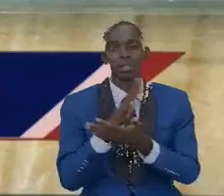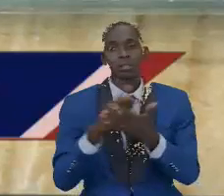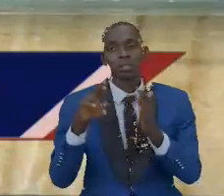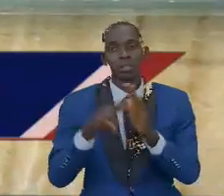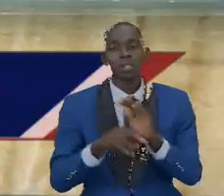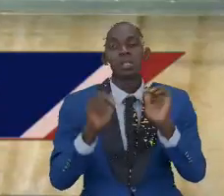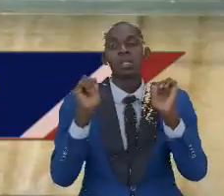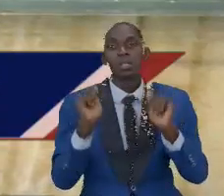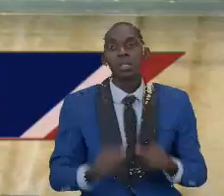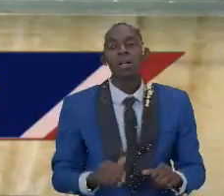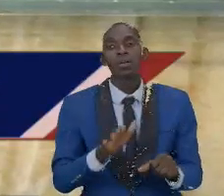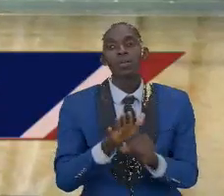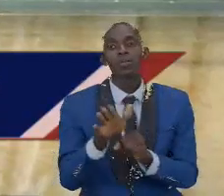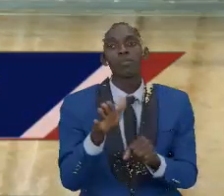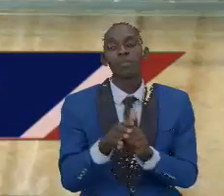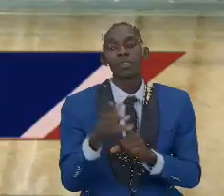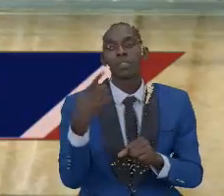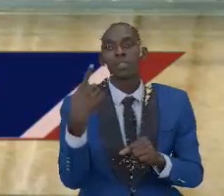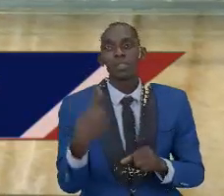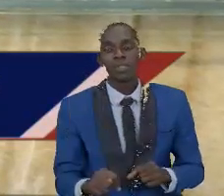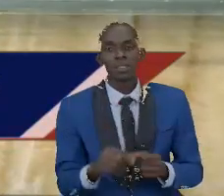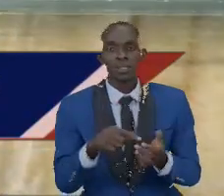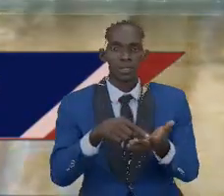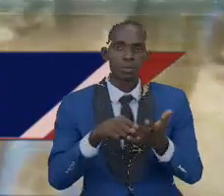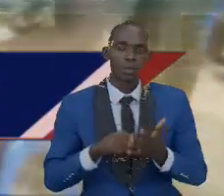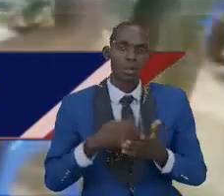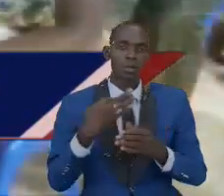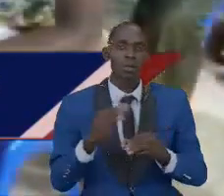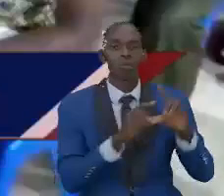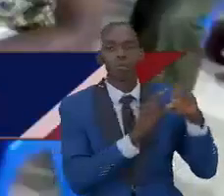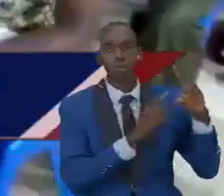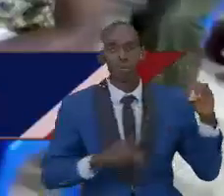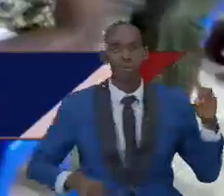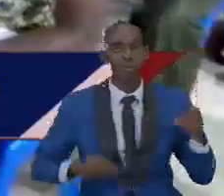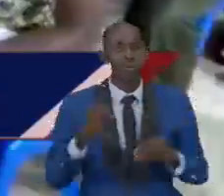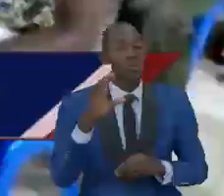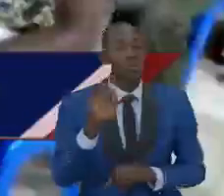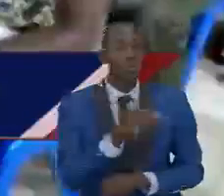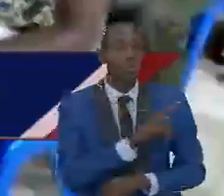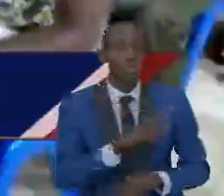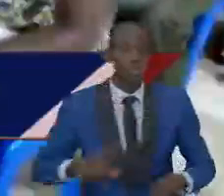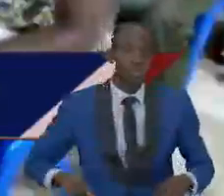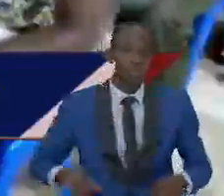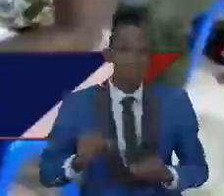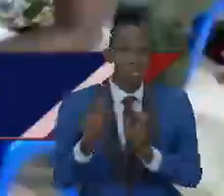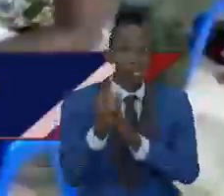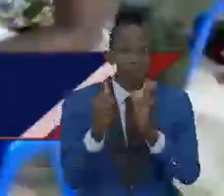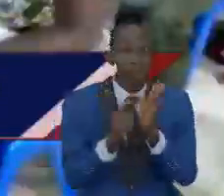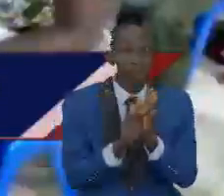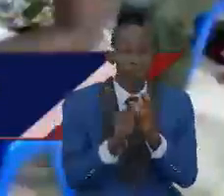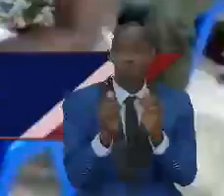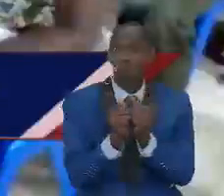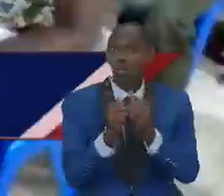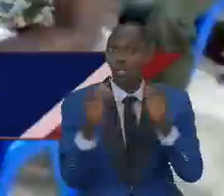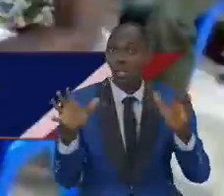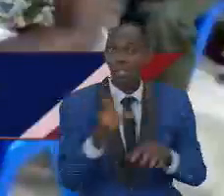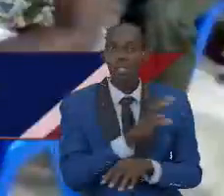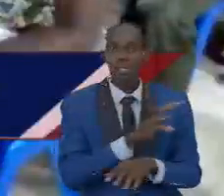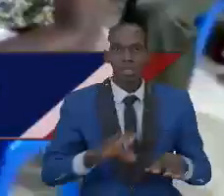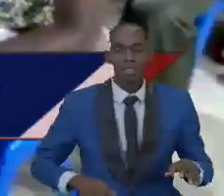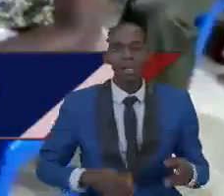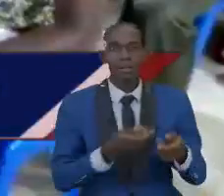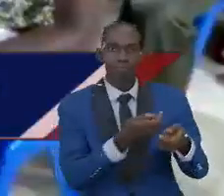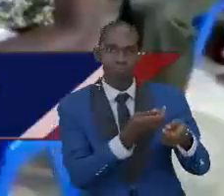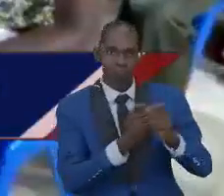can fulfill the demand of the Lord so the law without Christ our trust